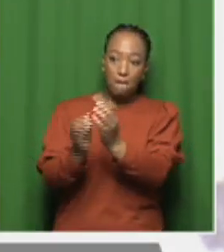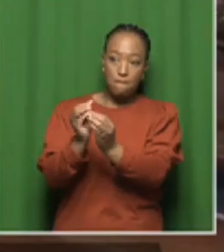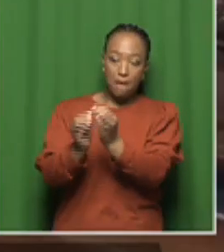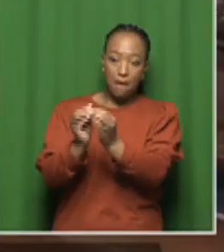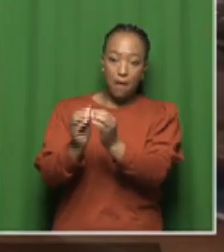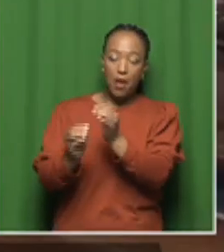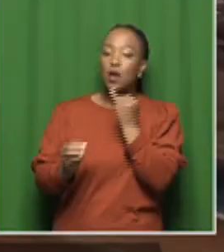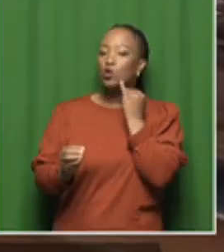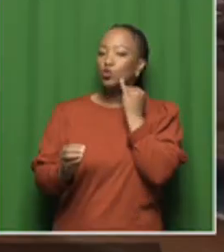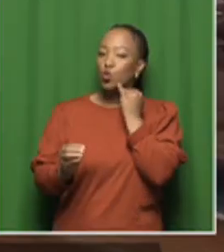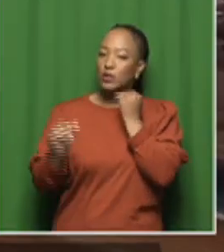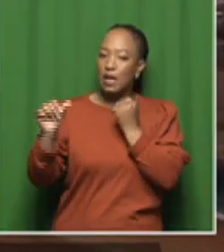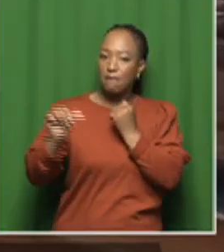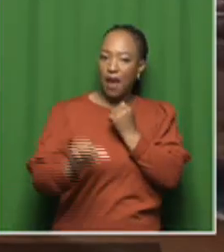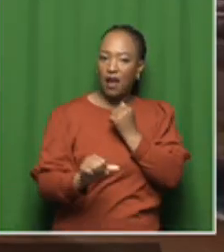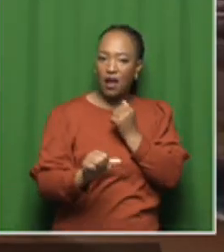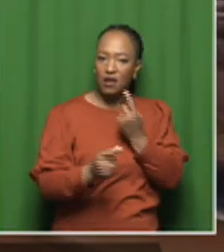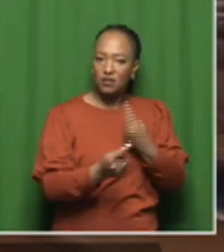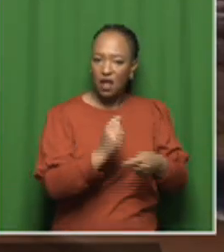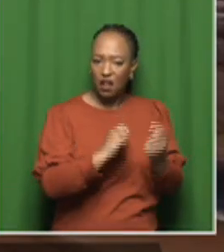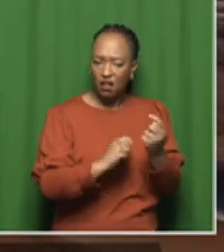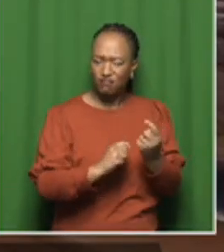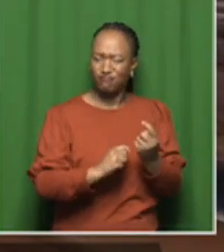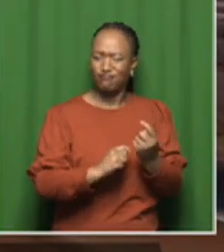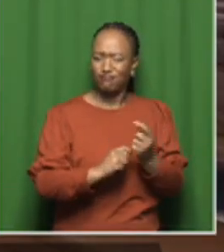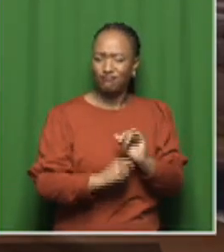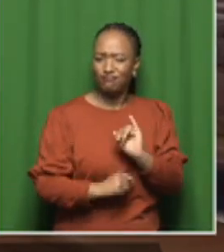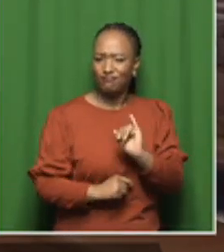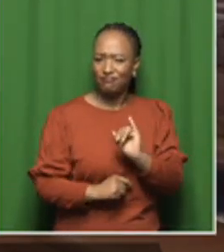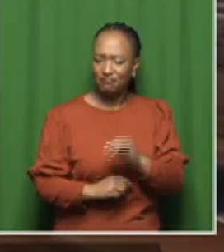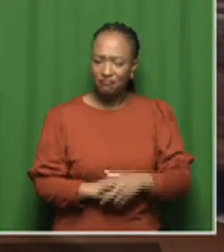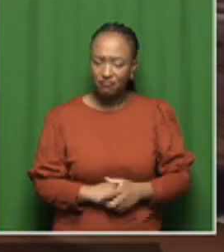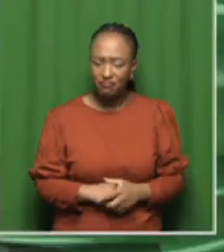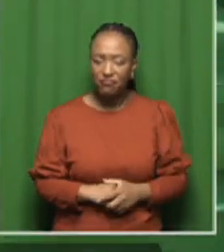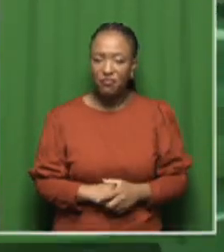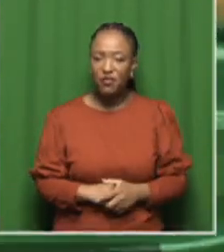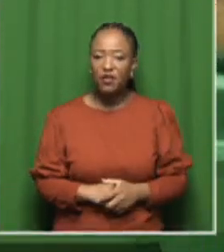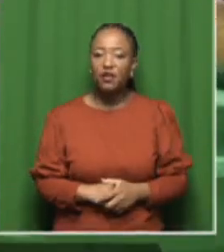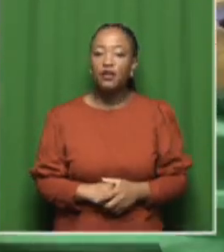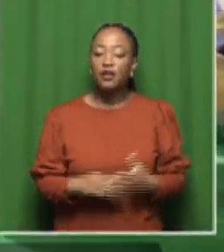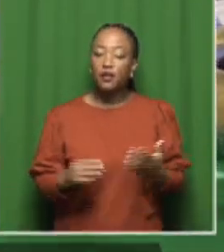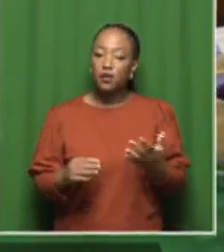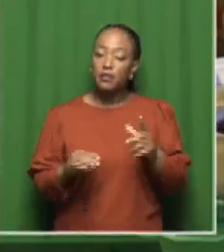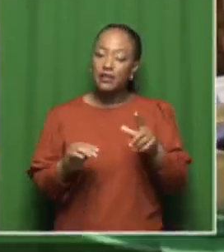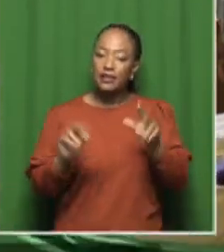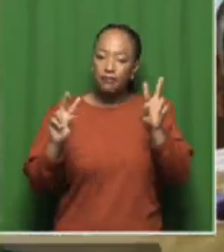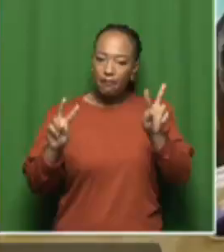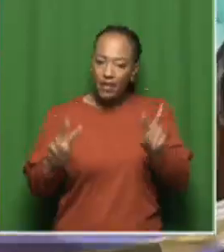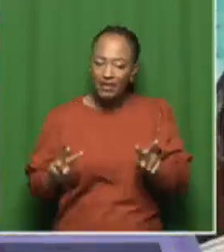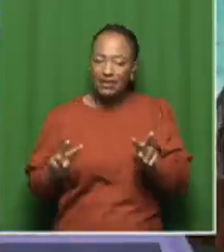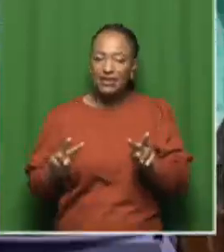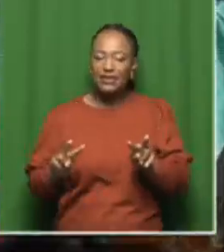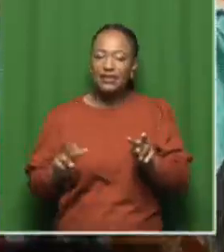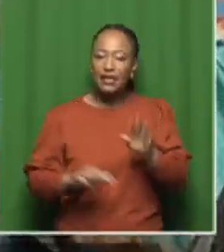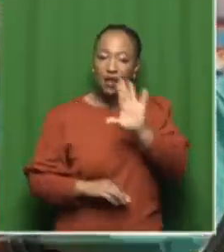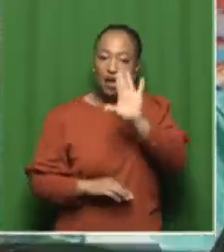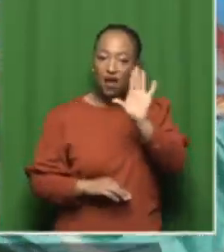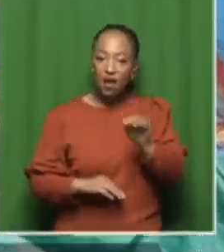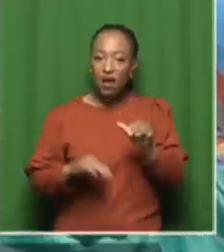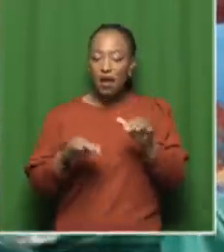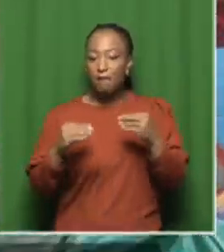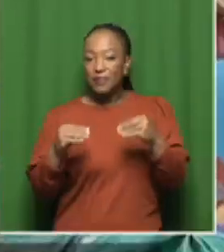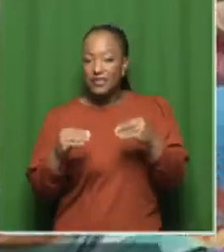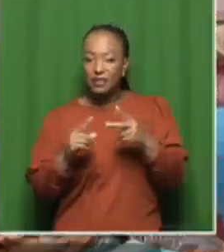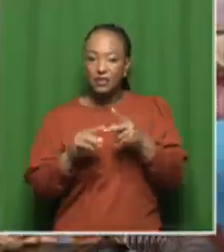in terms. Godlimpi emphasized the importance of peace and security on the continent so that business people are able to move goods and people